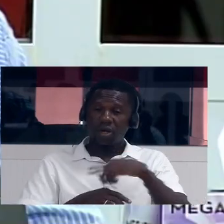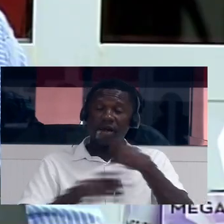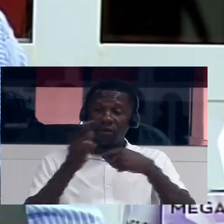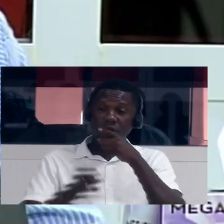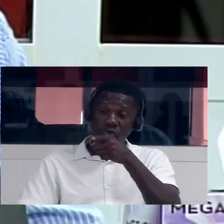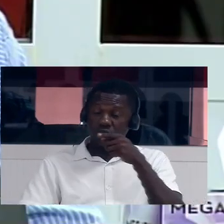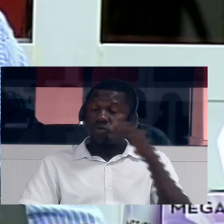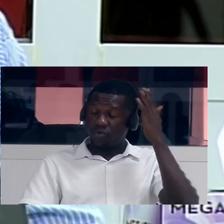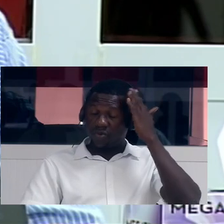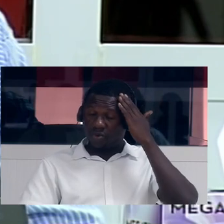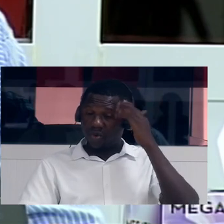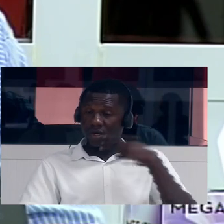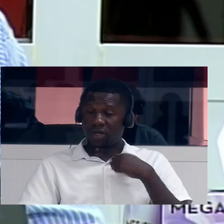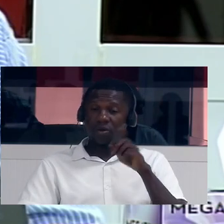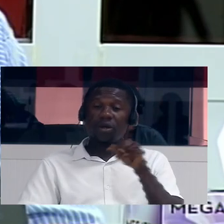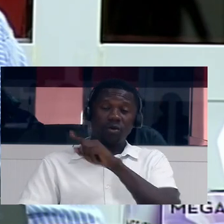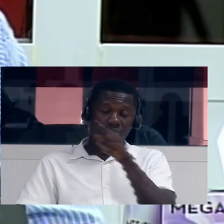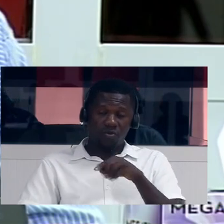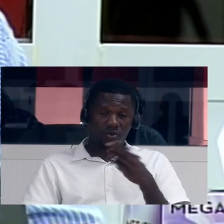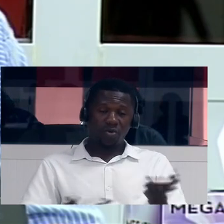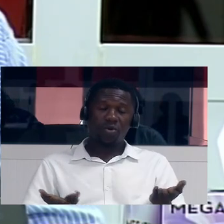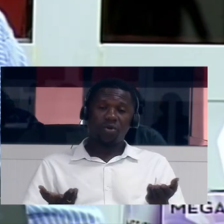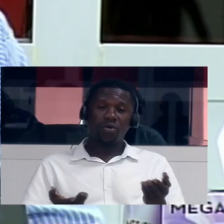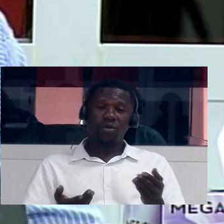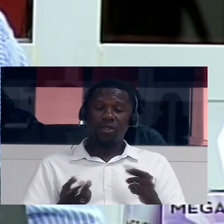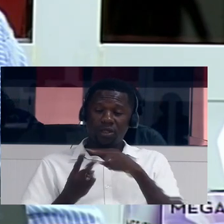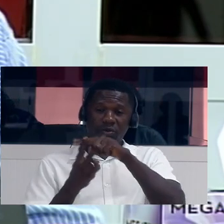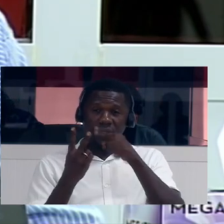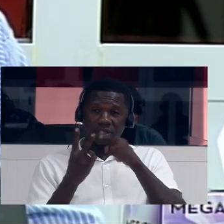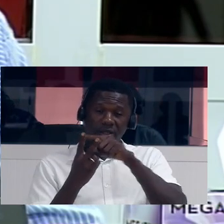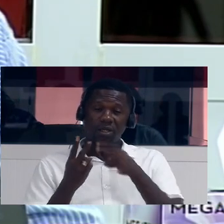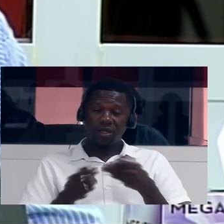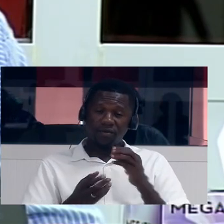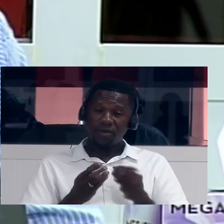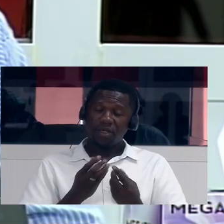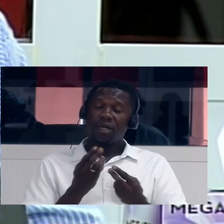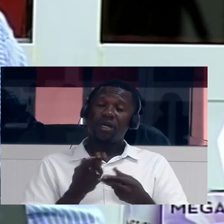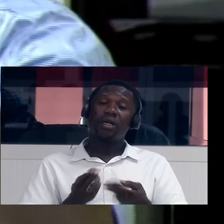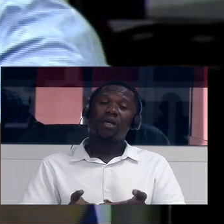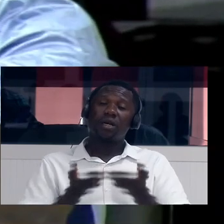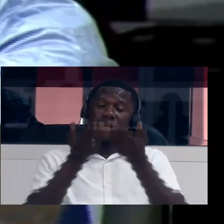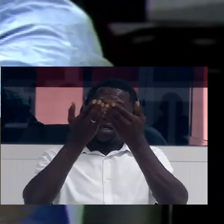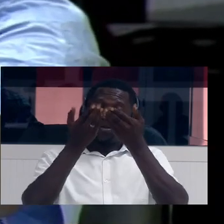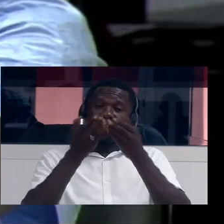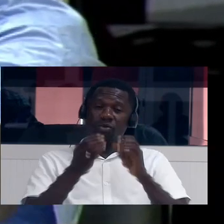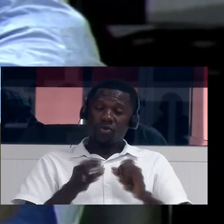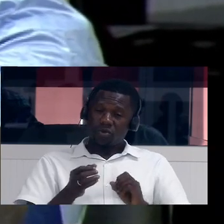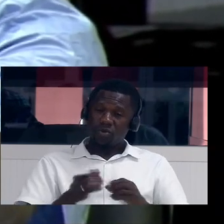became aware that they were doing wrong. Wouldn't this give rise to